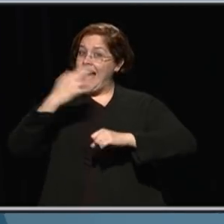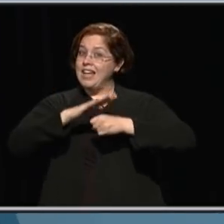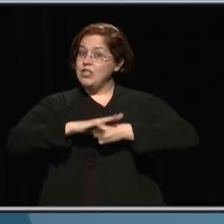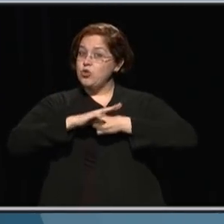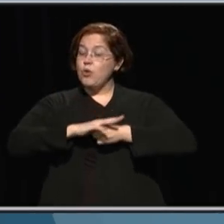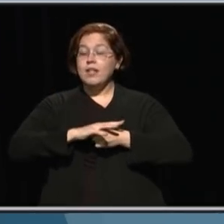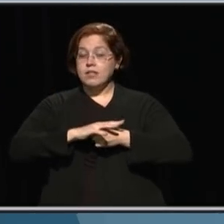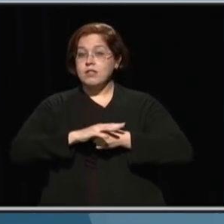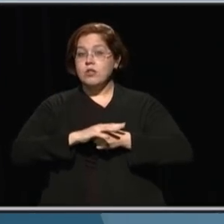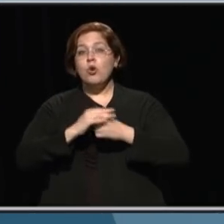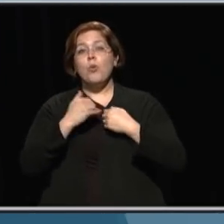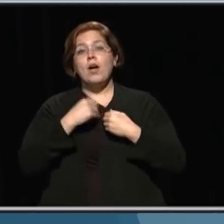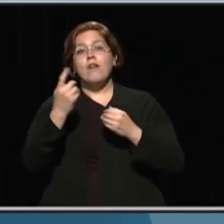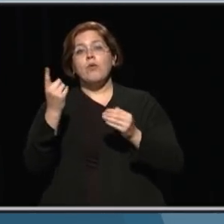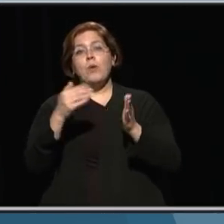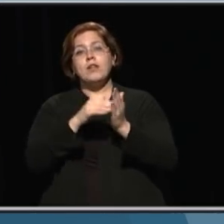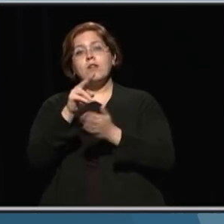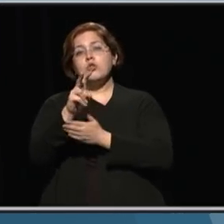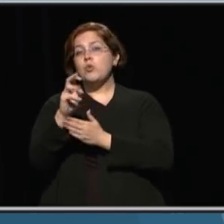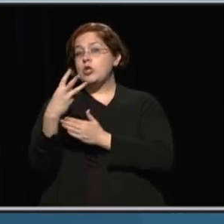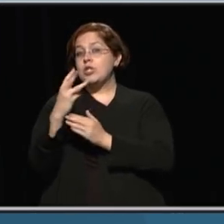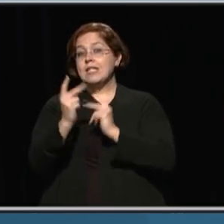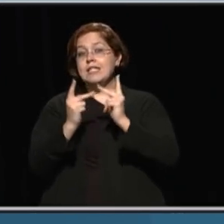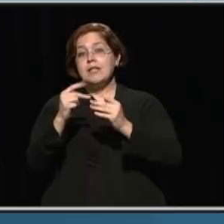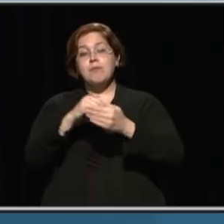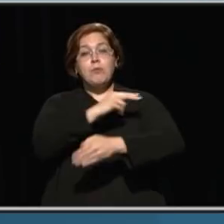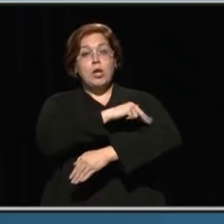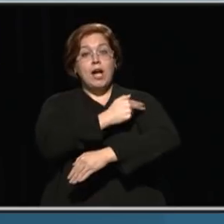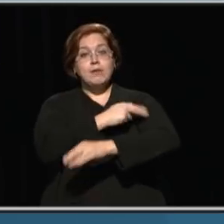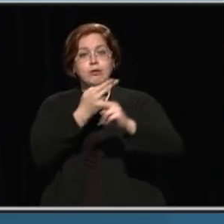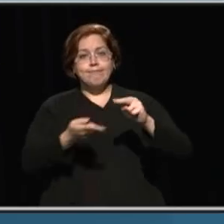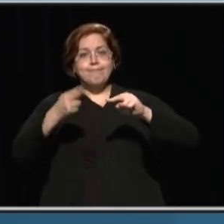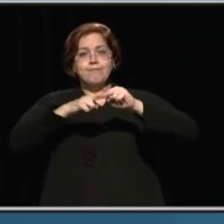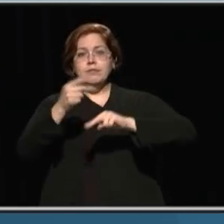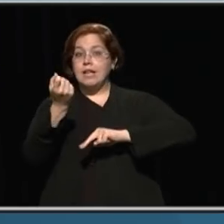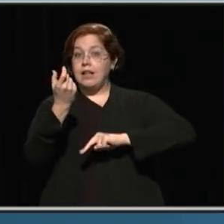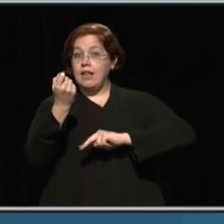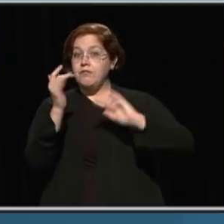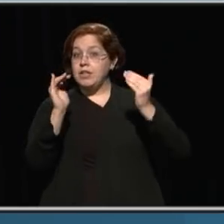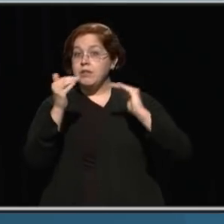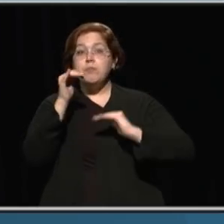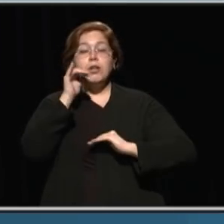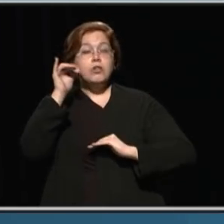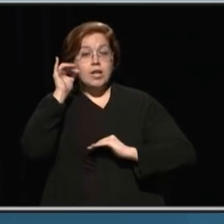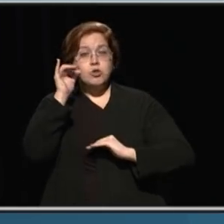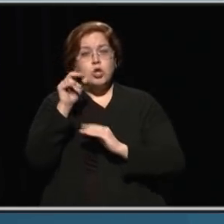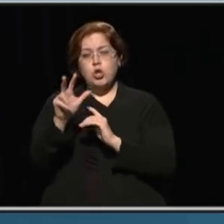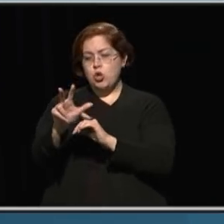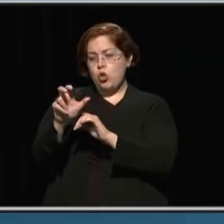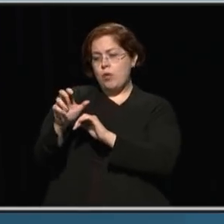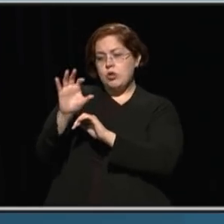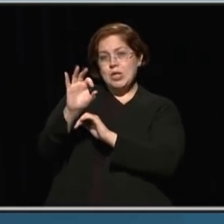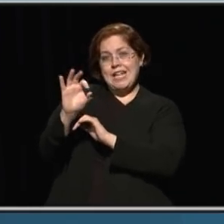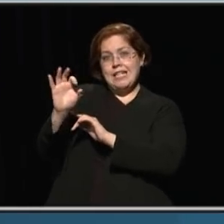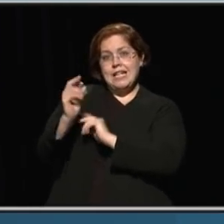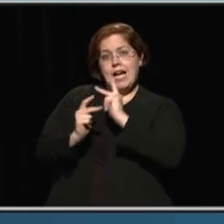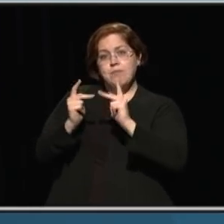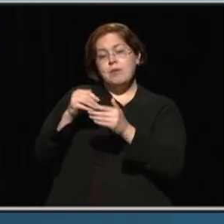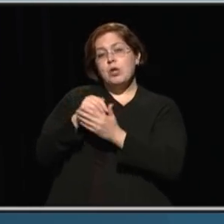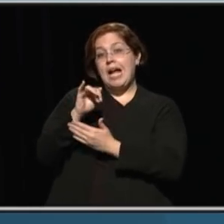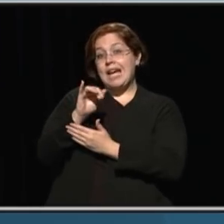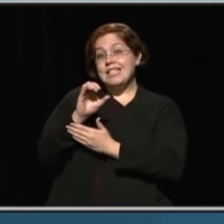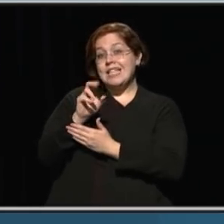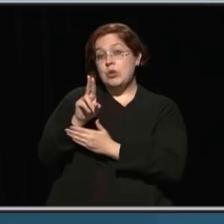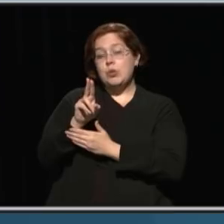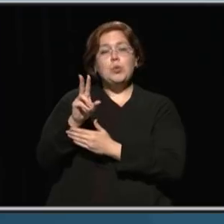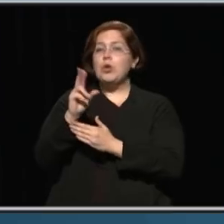do have 1,216 people in the hospital, which is up 11 from yesterday. There are 399 people in ICU, which is